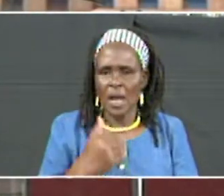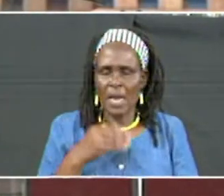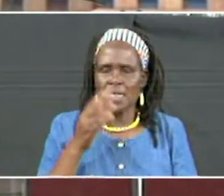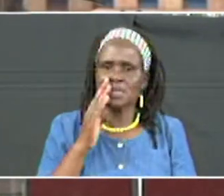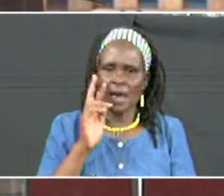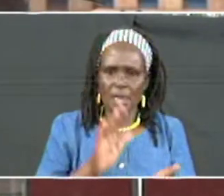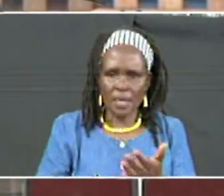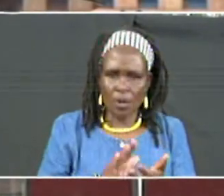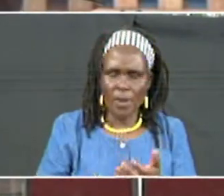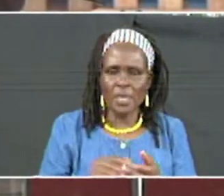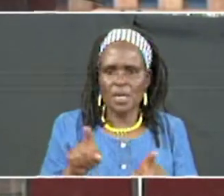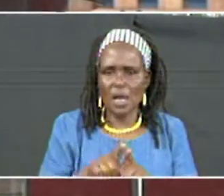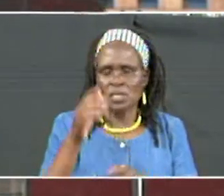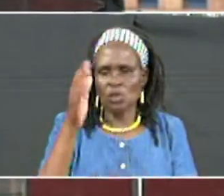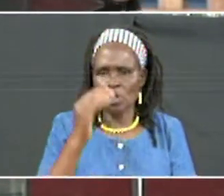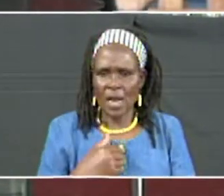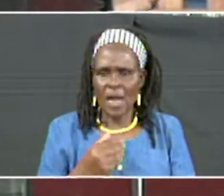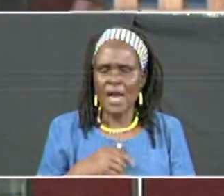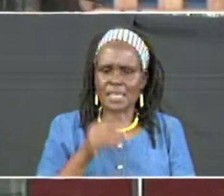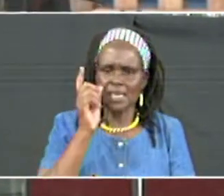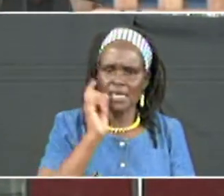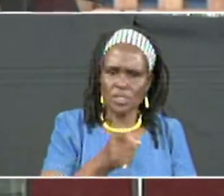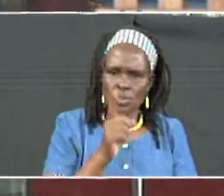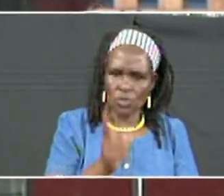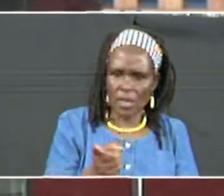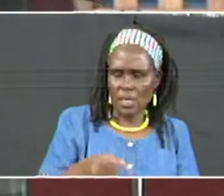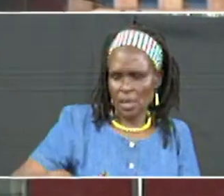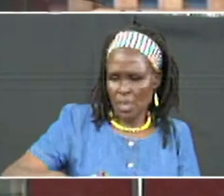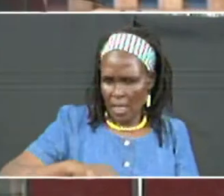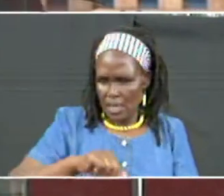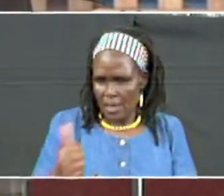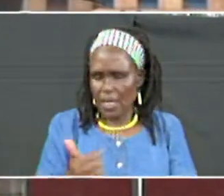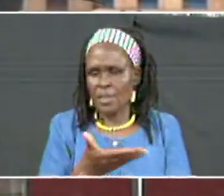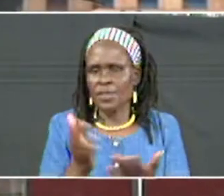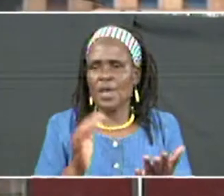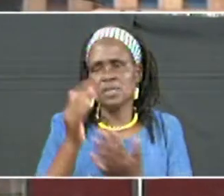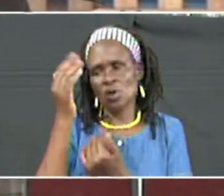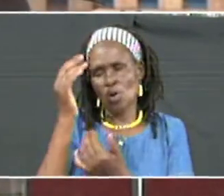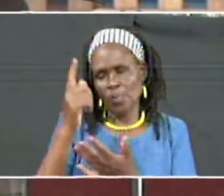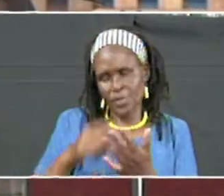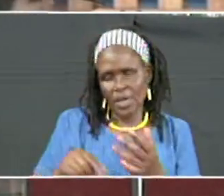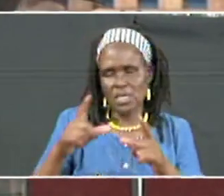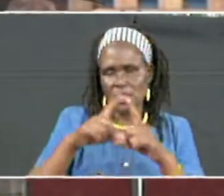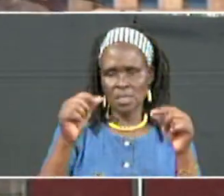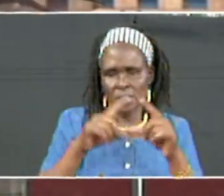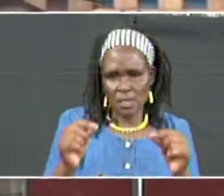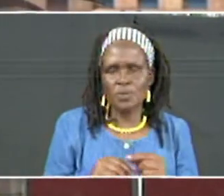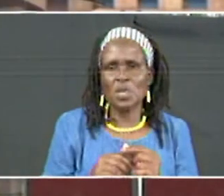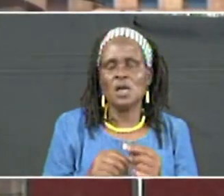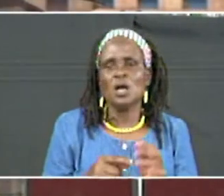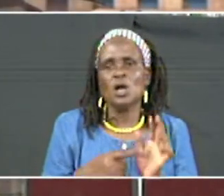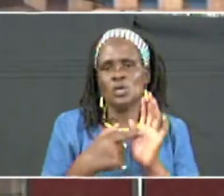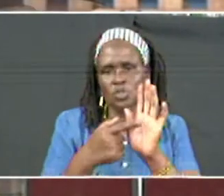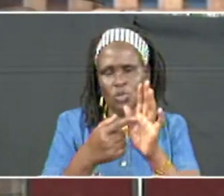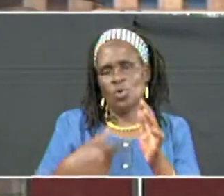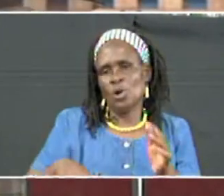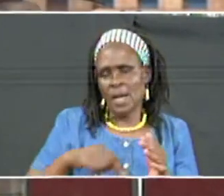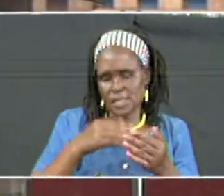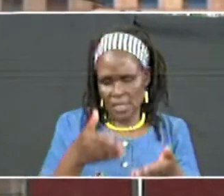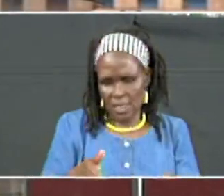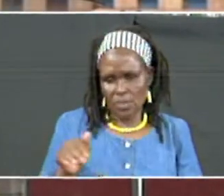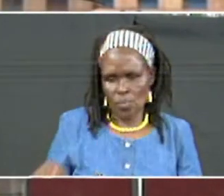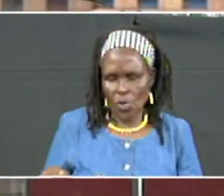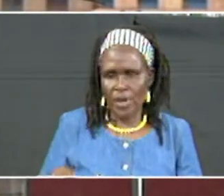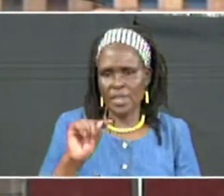God has actually instructed us, then there is a hope that the scriptures paint to us this morning. The